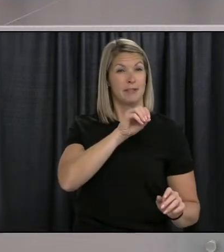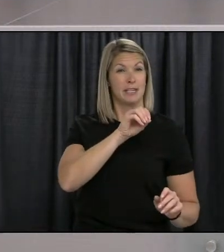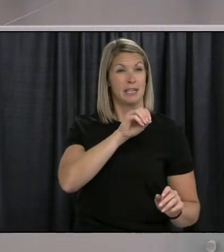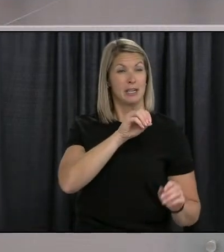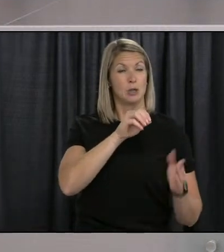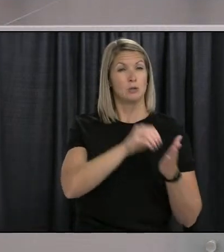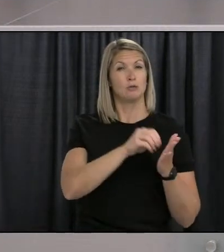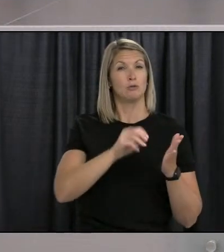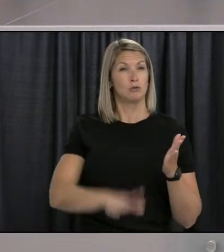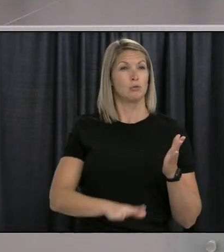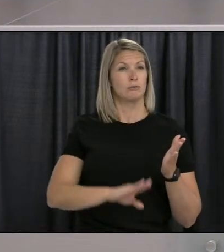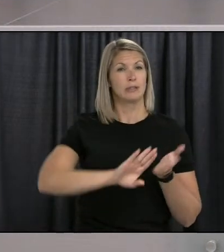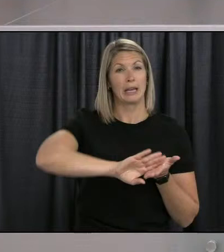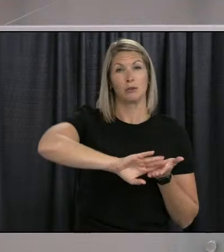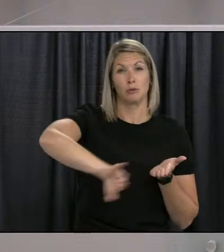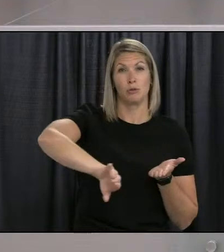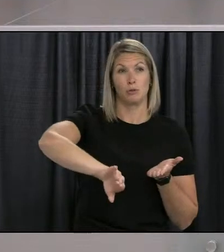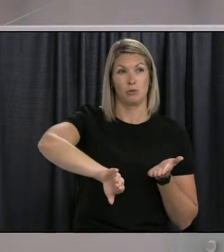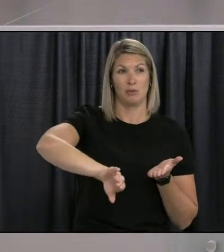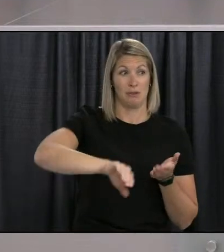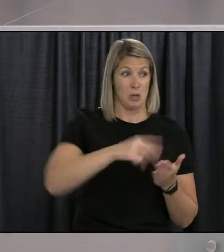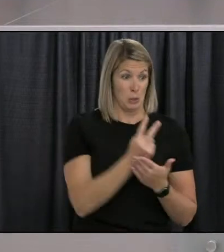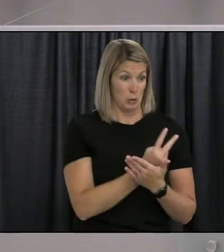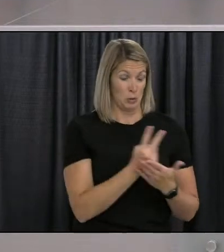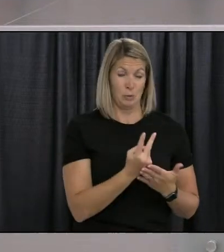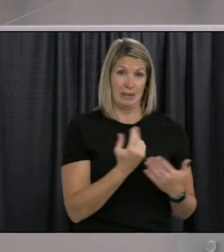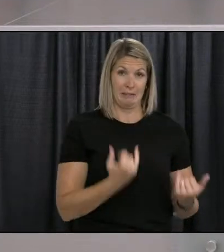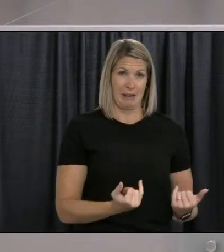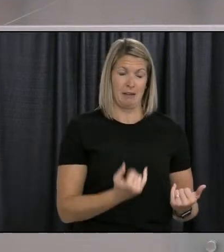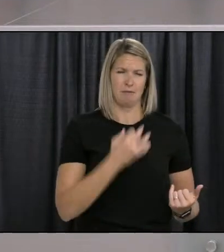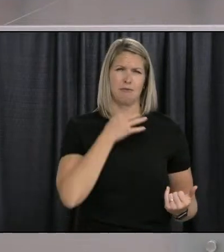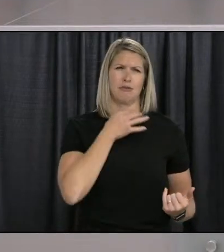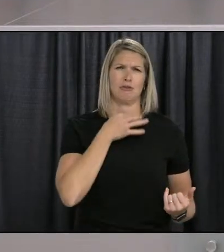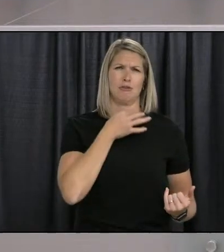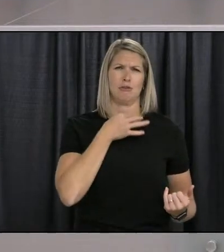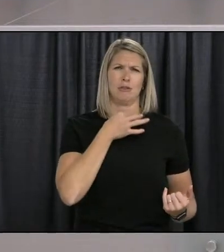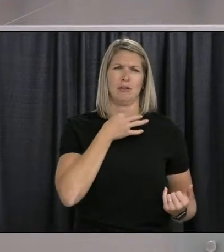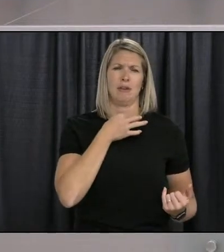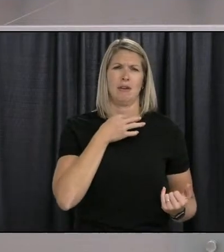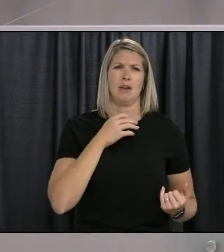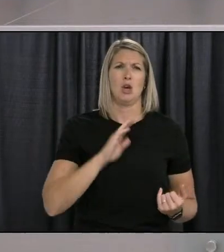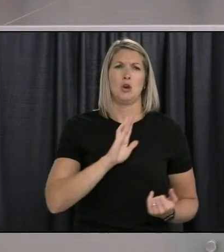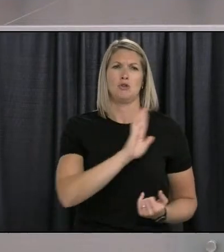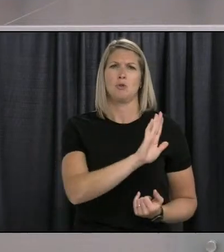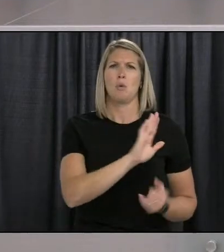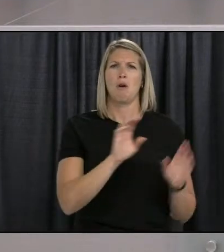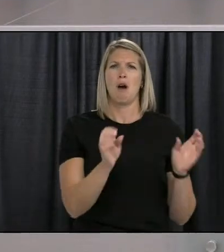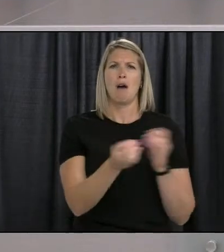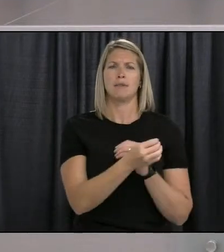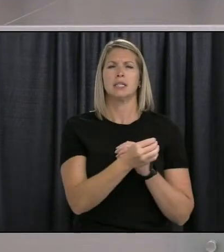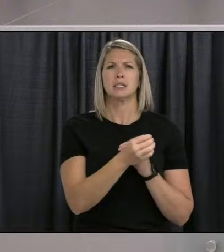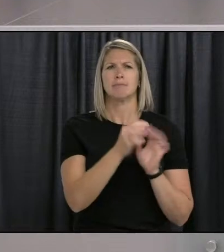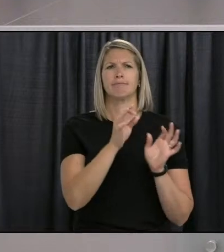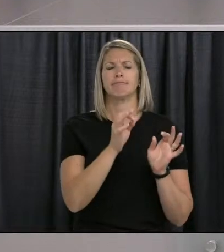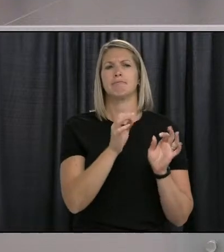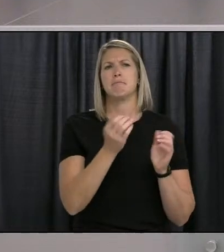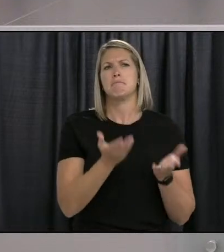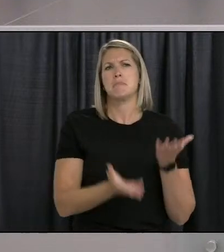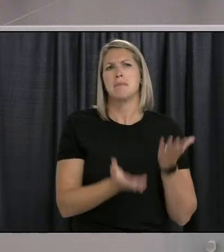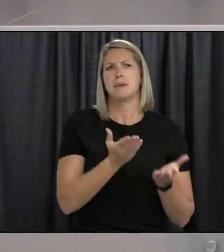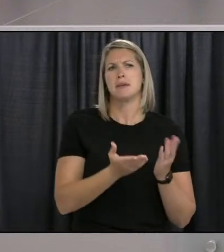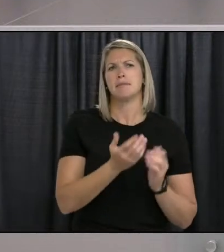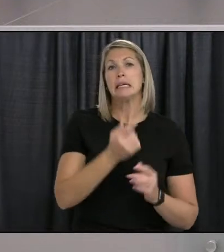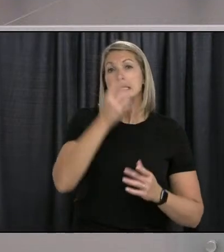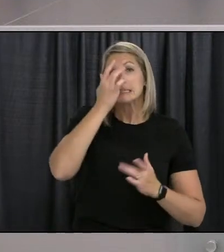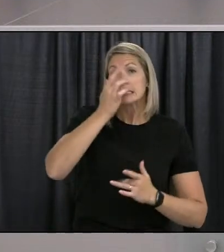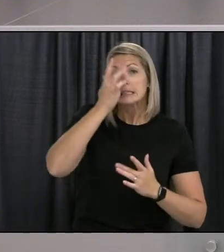I'm wondering if your office is thinking of removing symptoms from its checklist as BC has done for